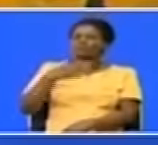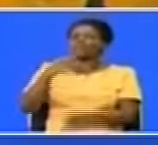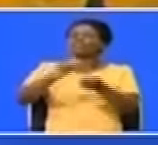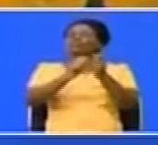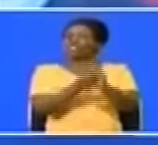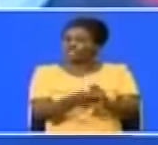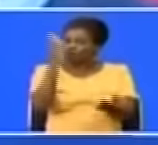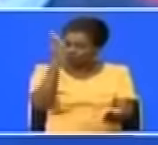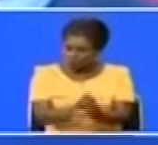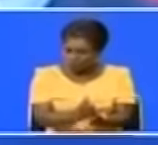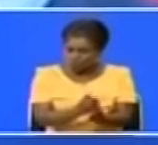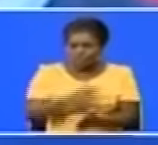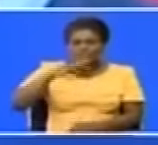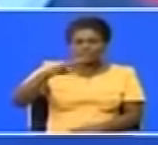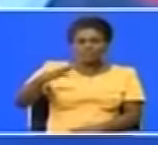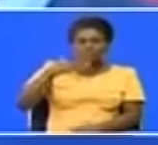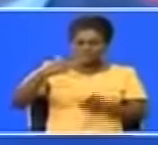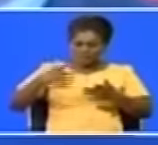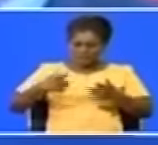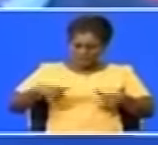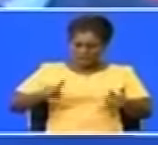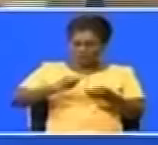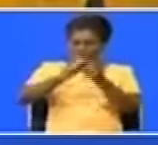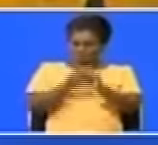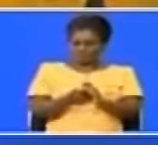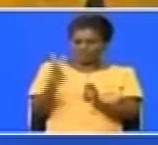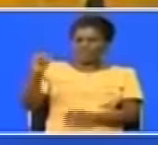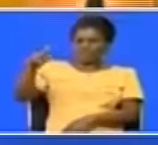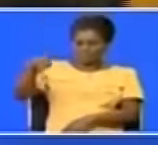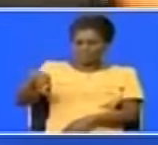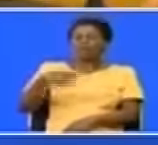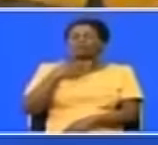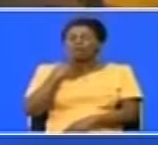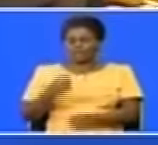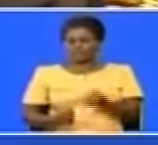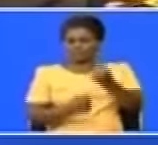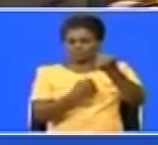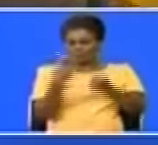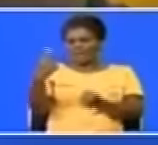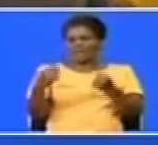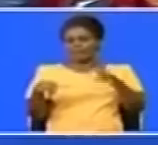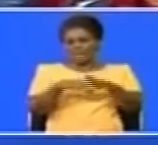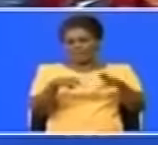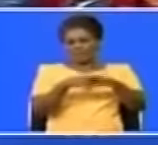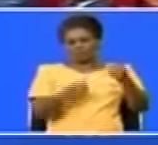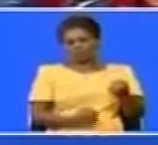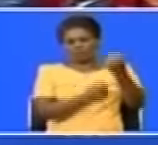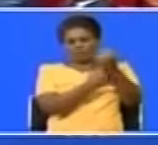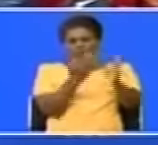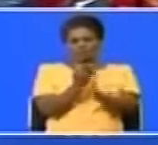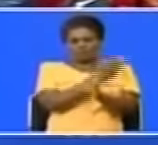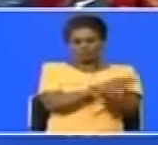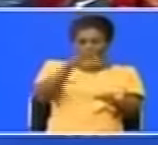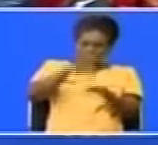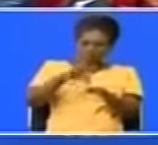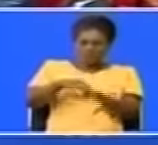it? Yes. Should the Speaker allow the amendments, then Washiali will seek a member to support the proposals before members exercise their voting rights on